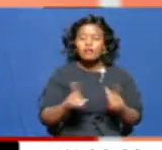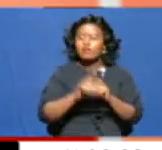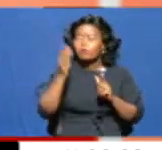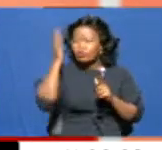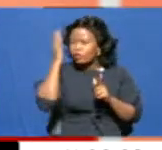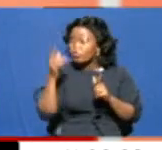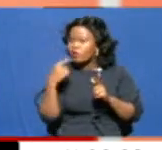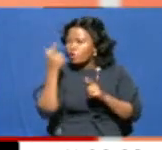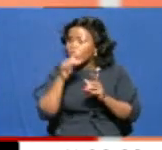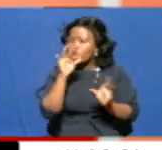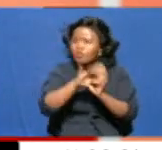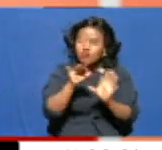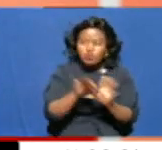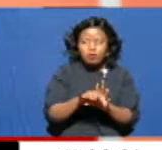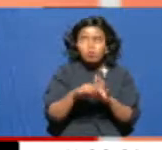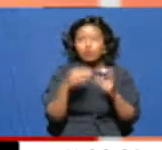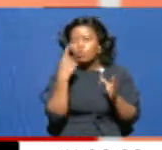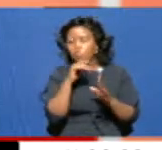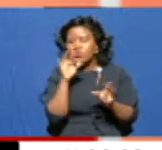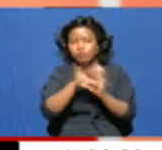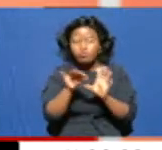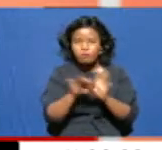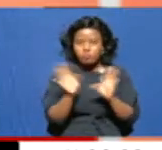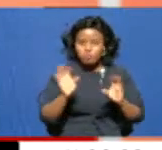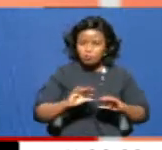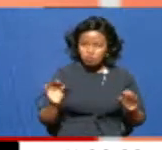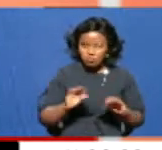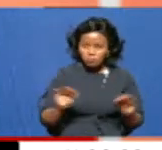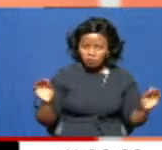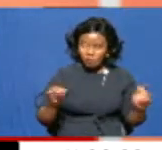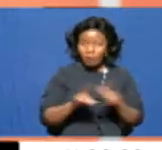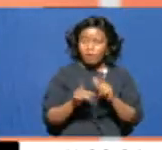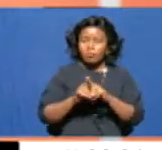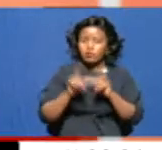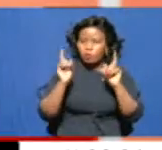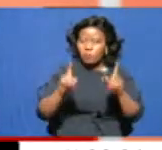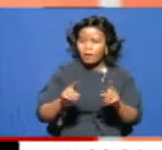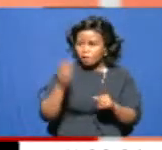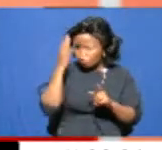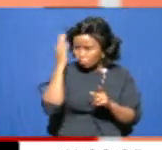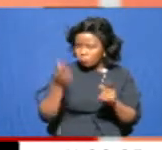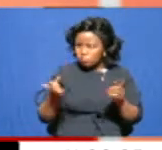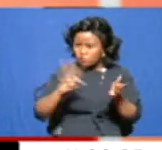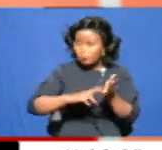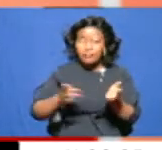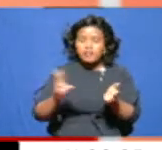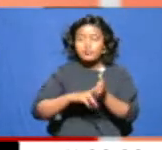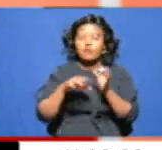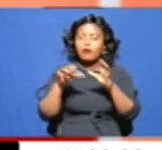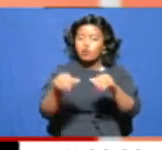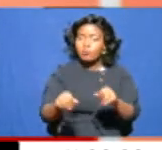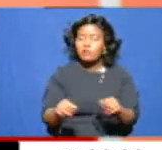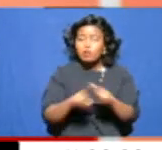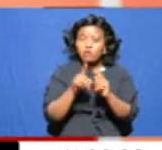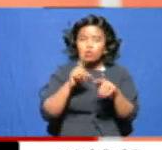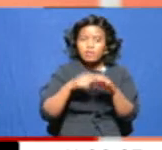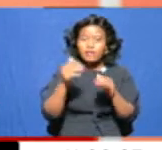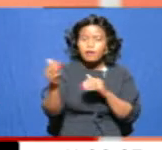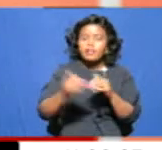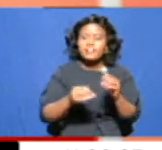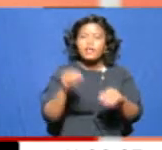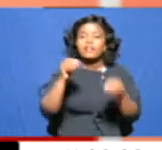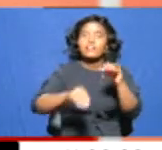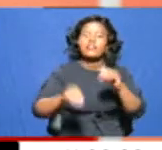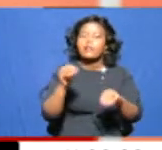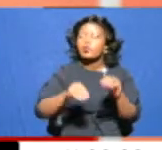who is not going to vote. And we are happy that the register was adopted. And as we go to elections, we are clear who is a member of the National